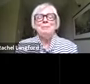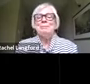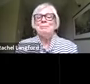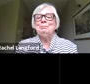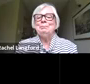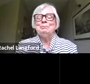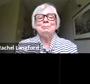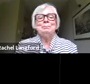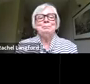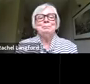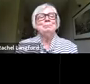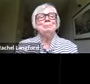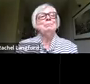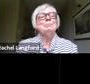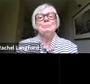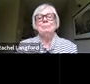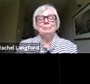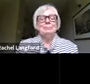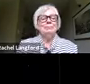video.